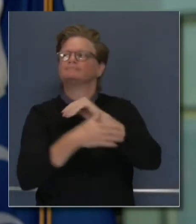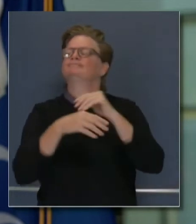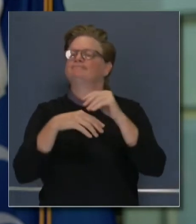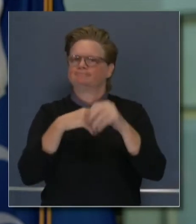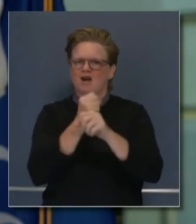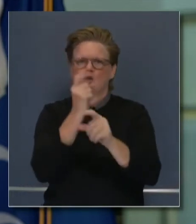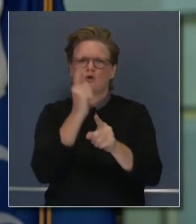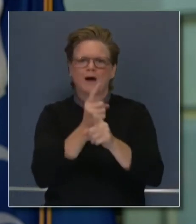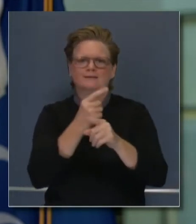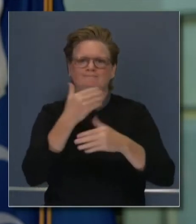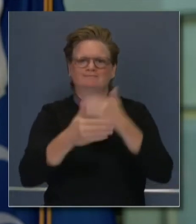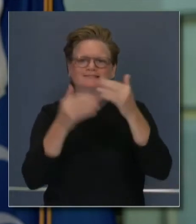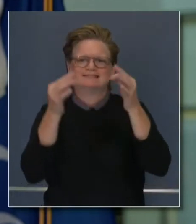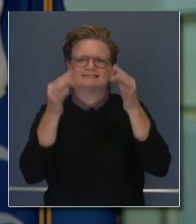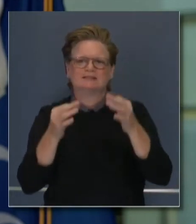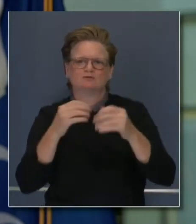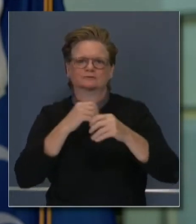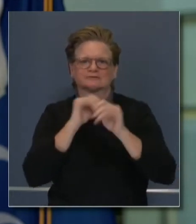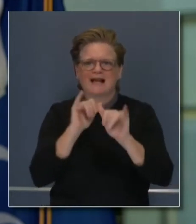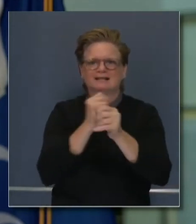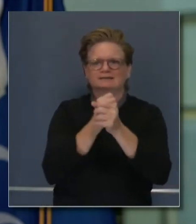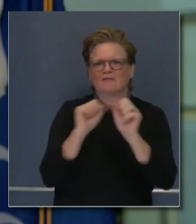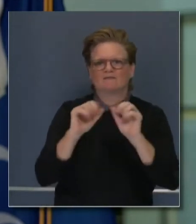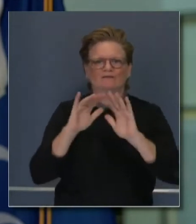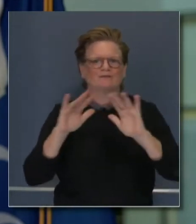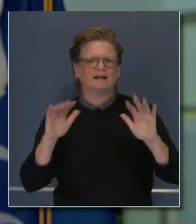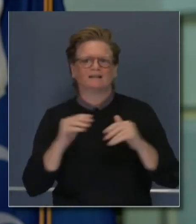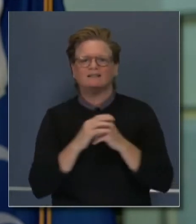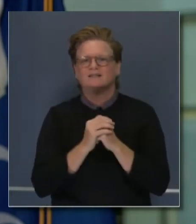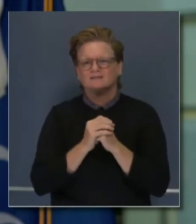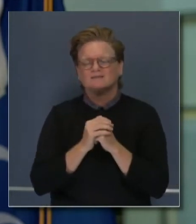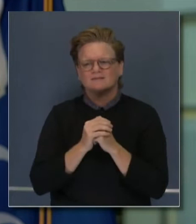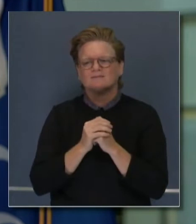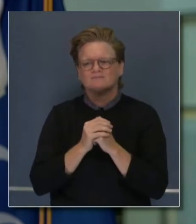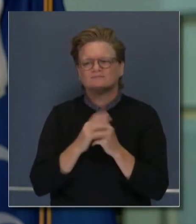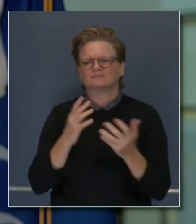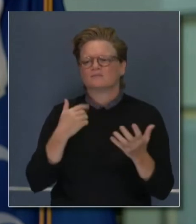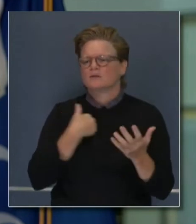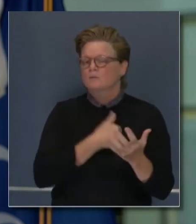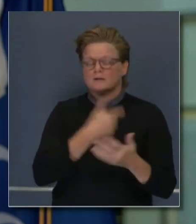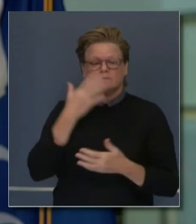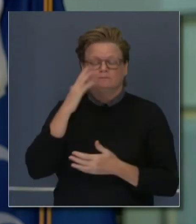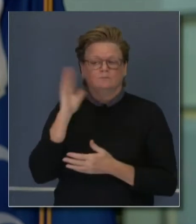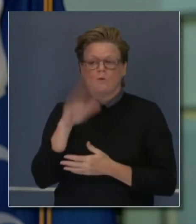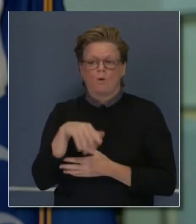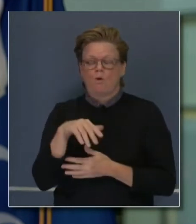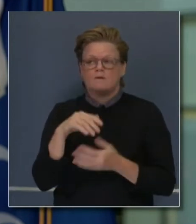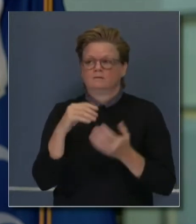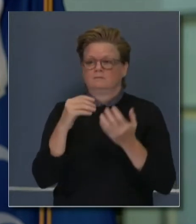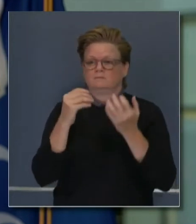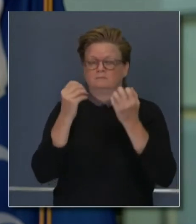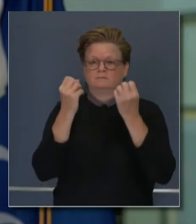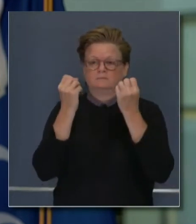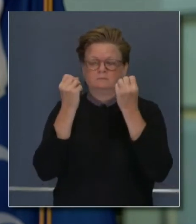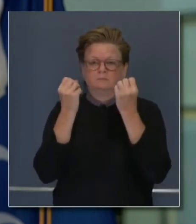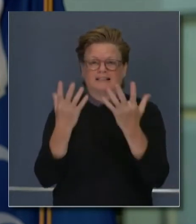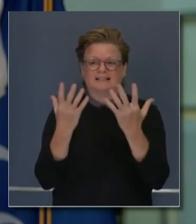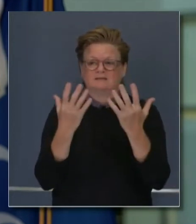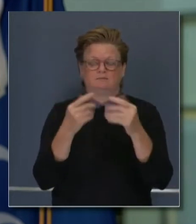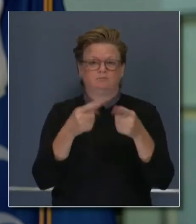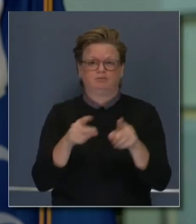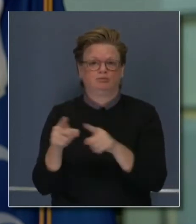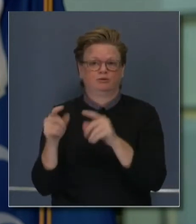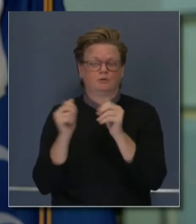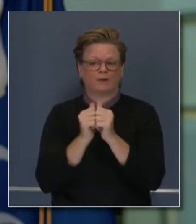early enough indicators, but that really do take into account so much of what is happening with transmission in those